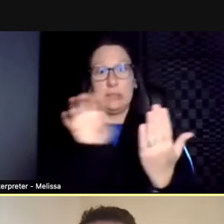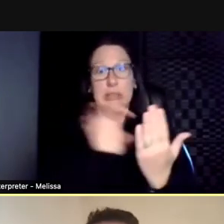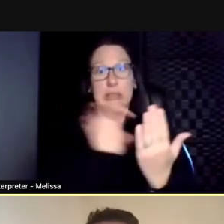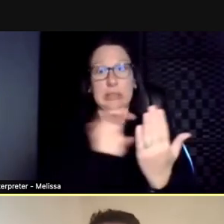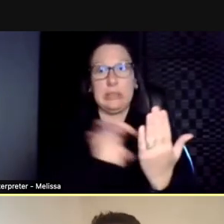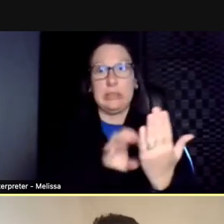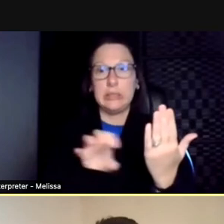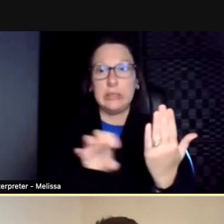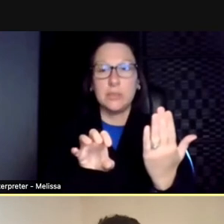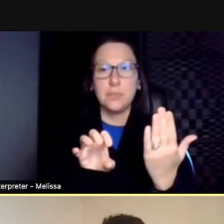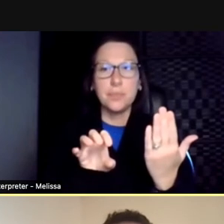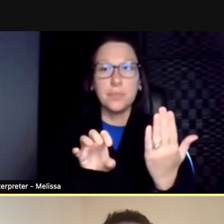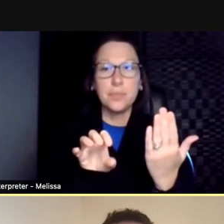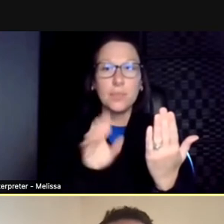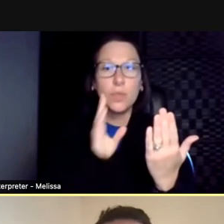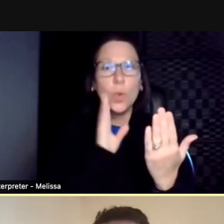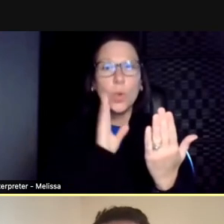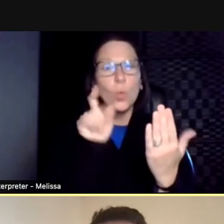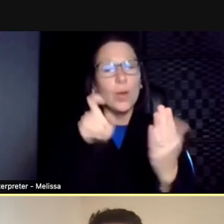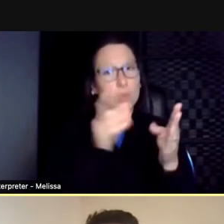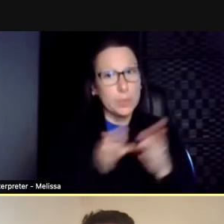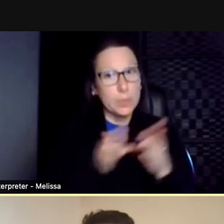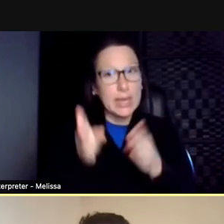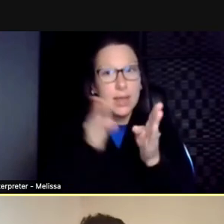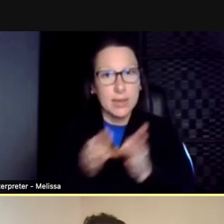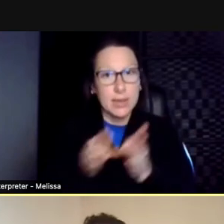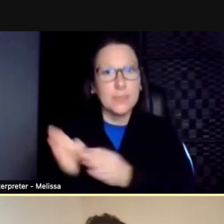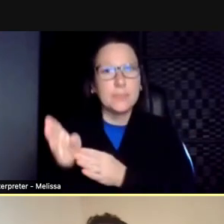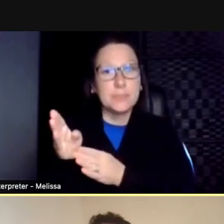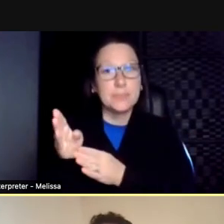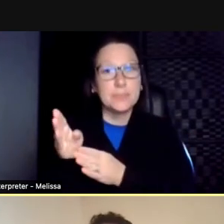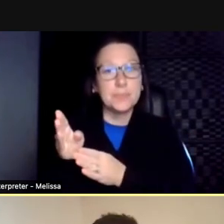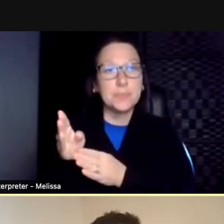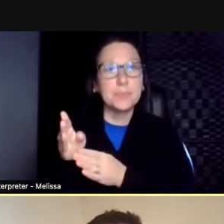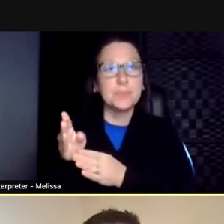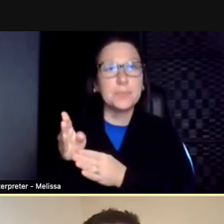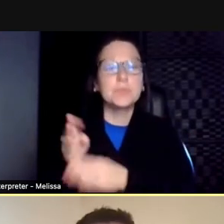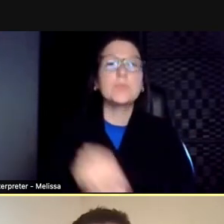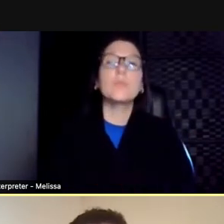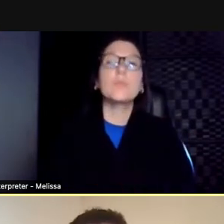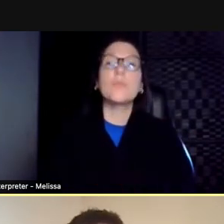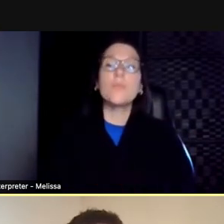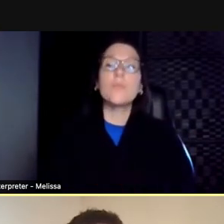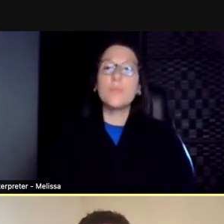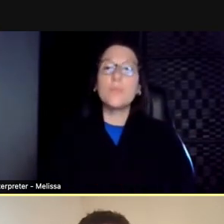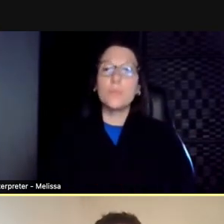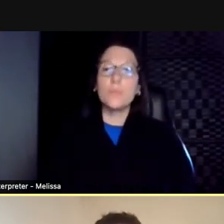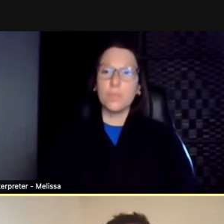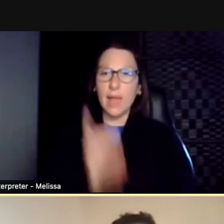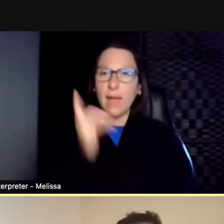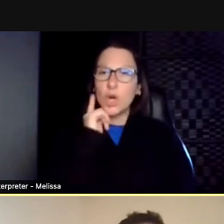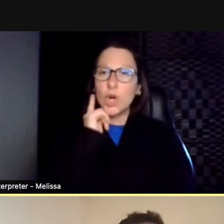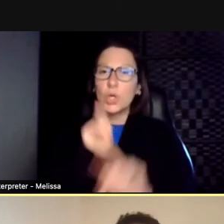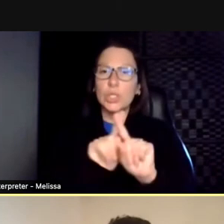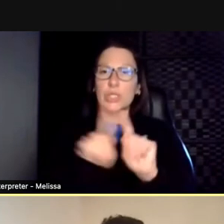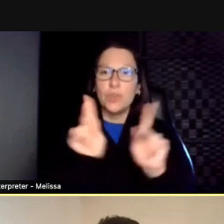going to need to be planned accordingly. Now, I've heard different people refer